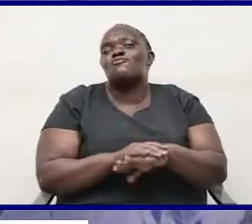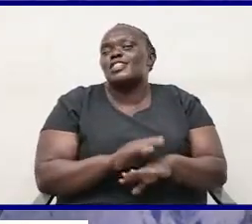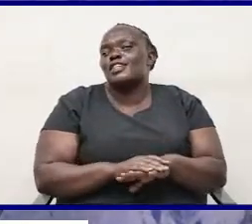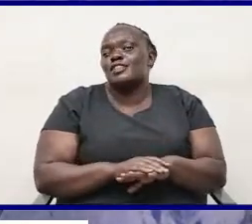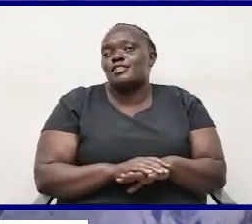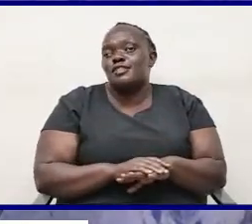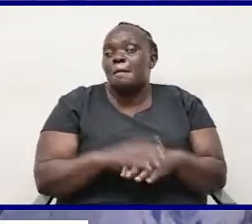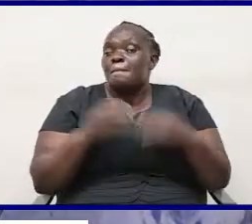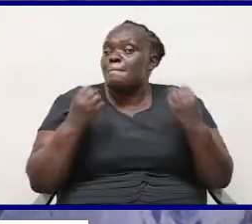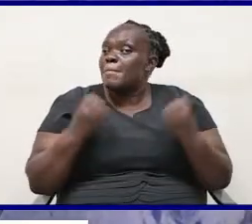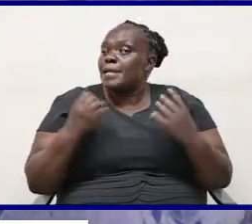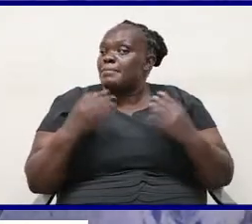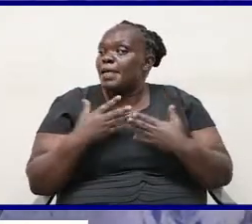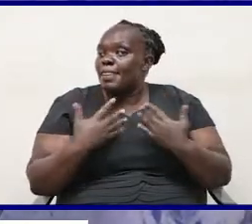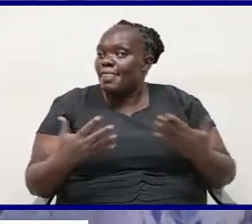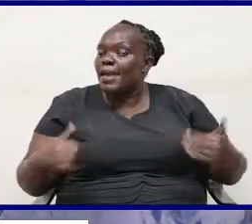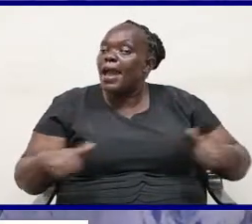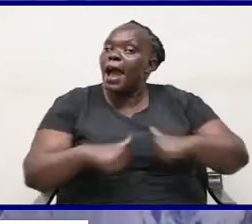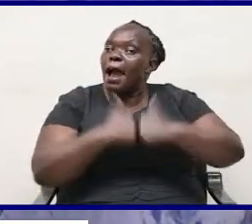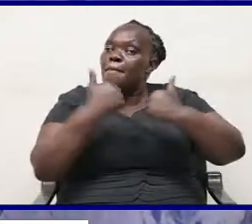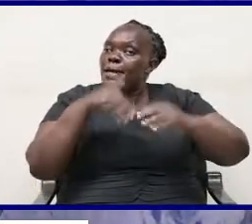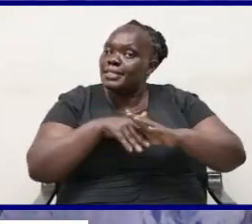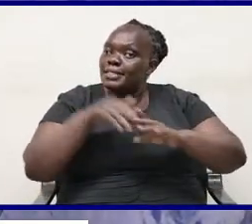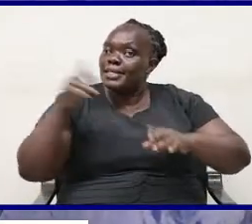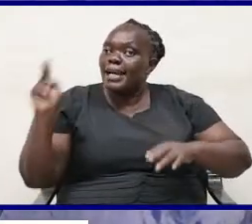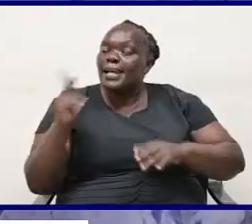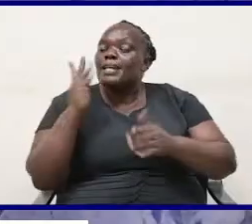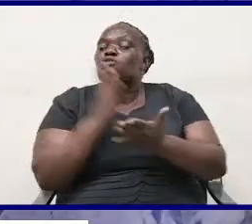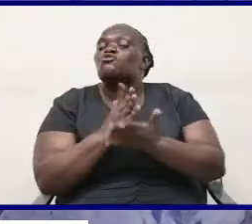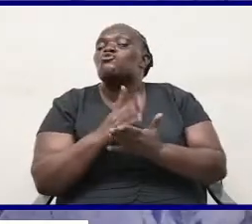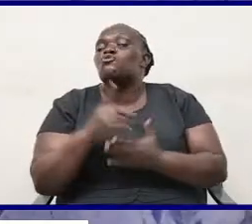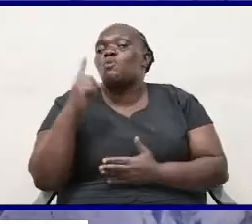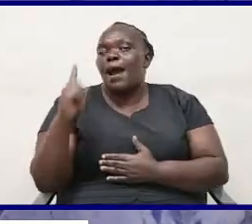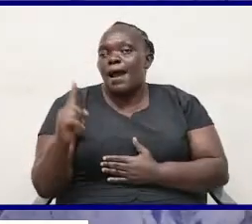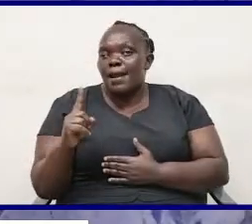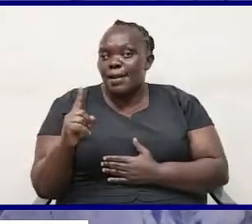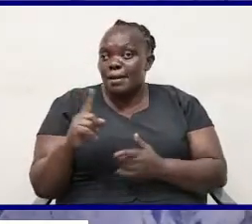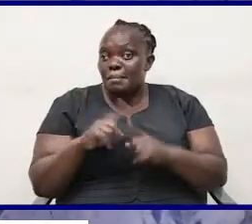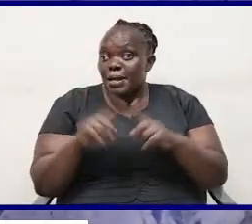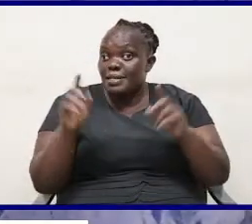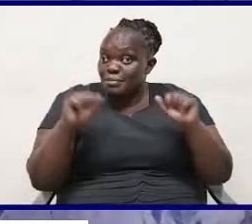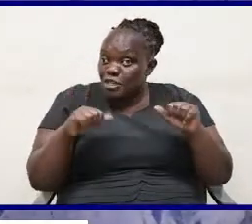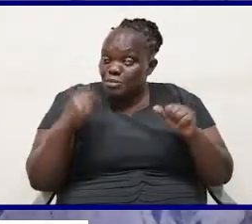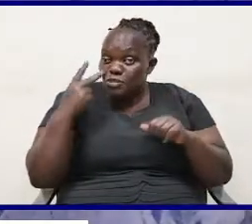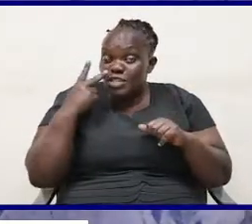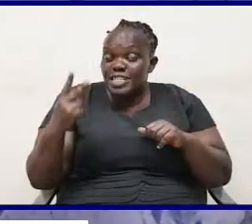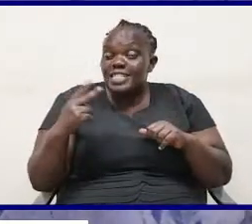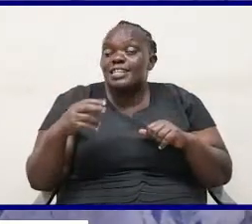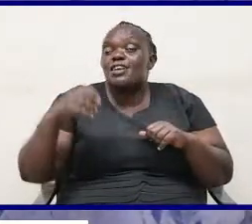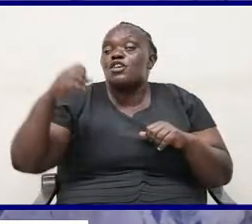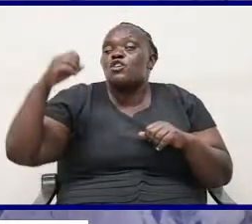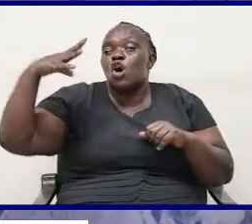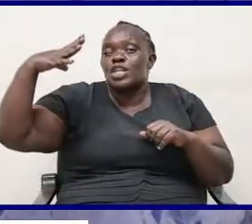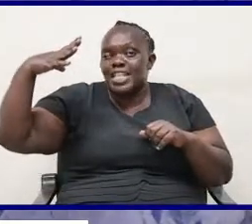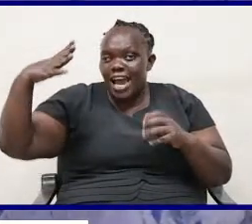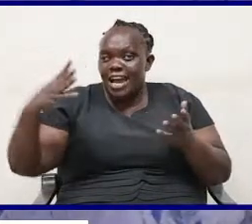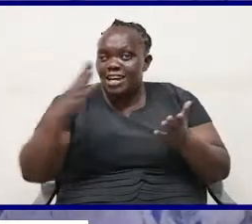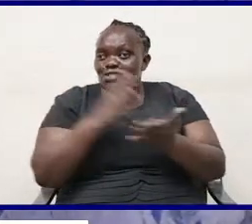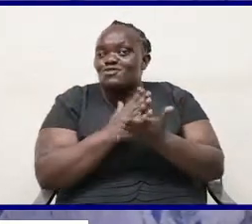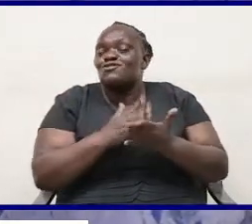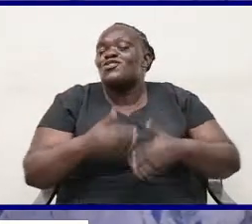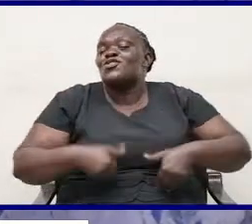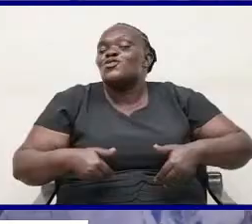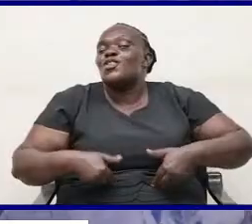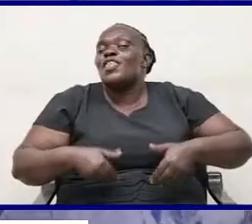commendable. Many things are happening in Kenya. This is just one but we can see for sure the Nyota is fueling